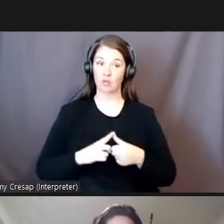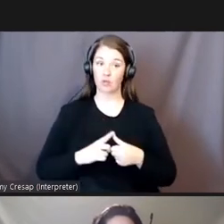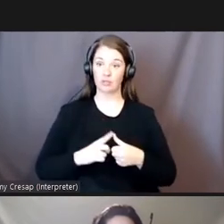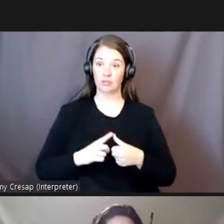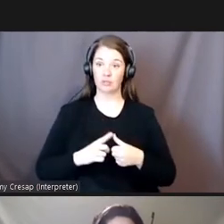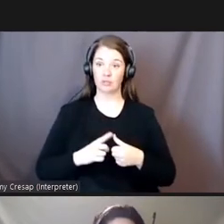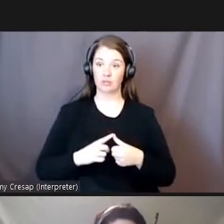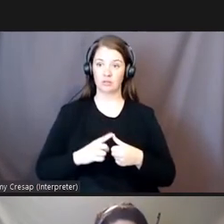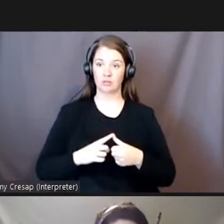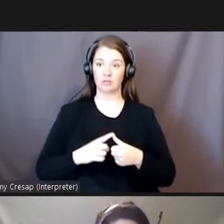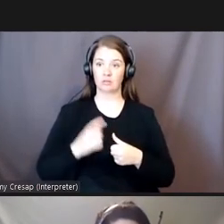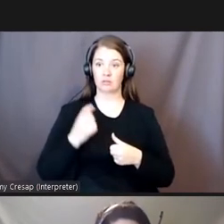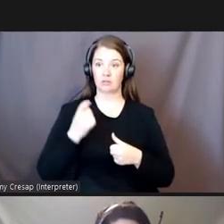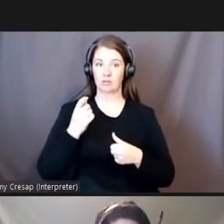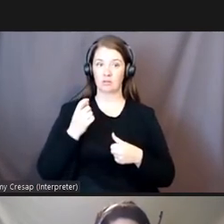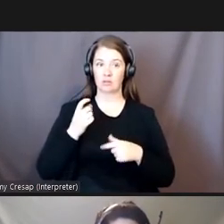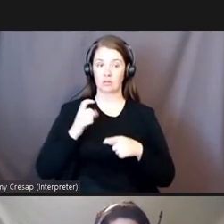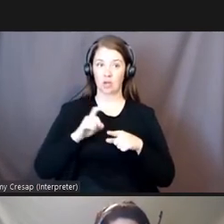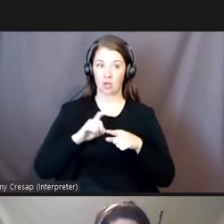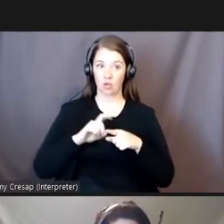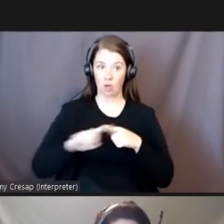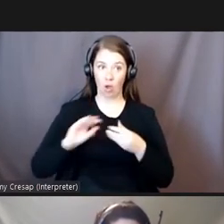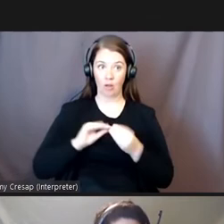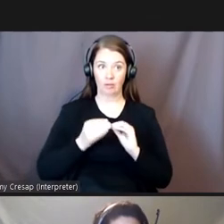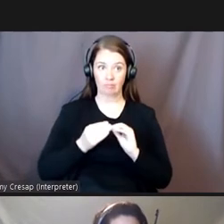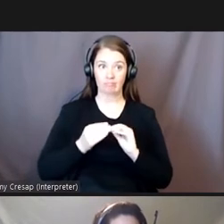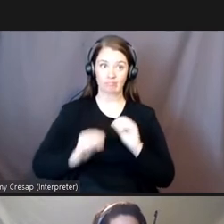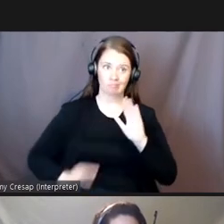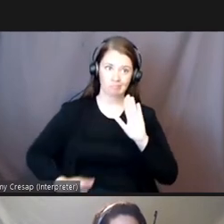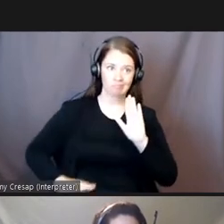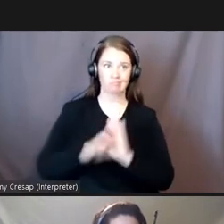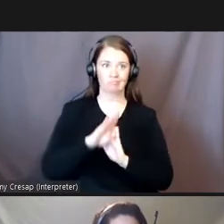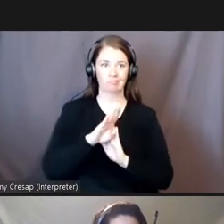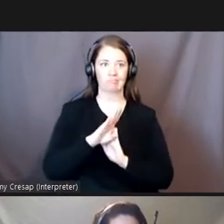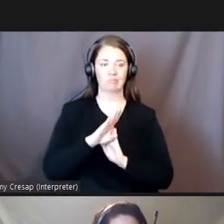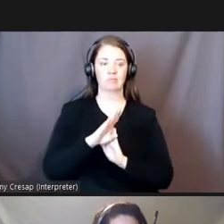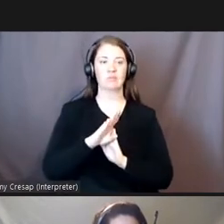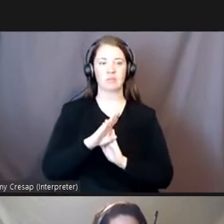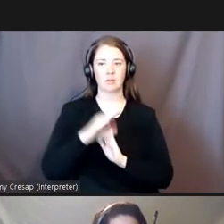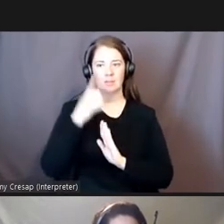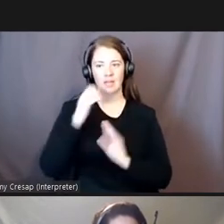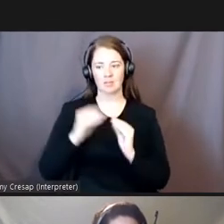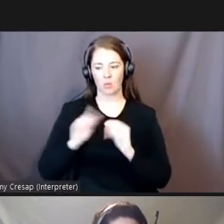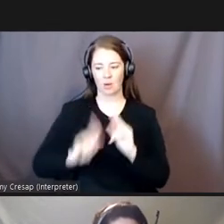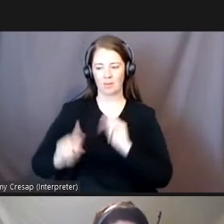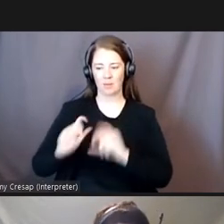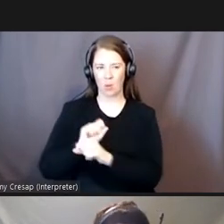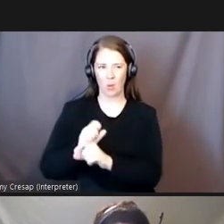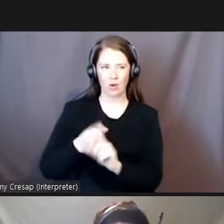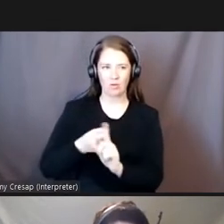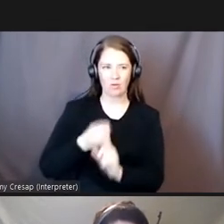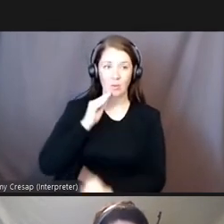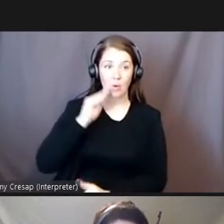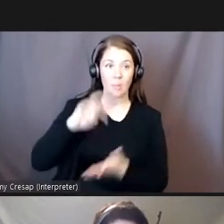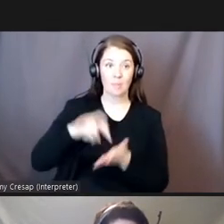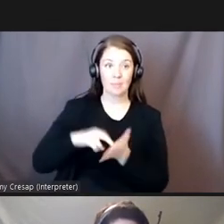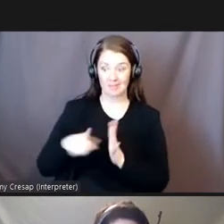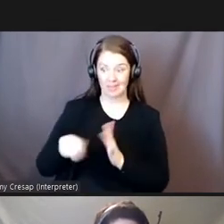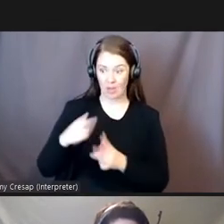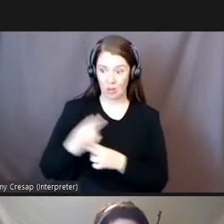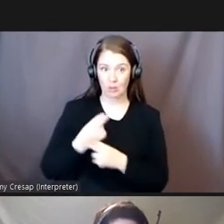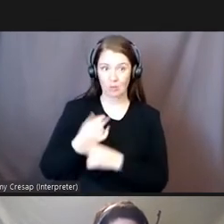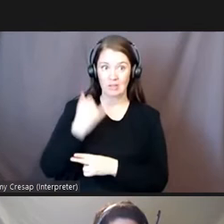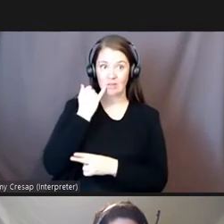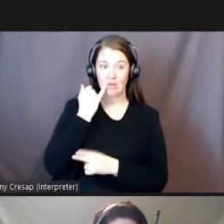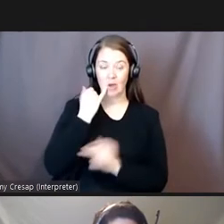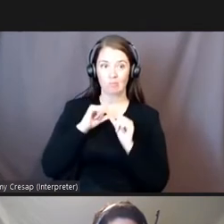was a sharp increase in traffic levels as more people were working from home and using the telephone for